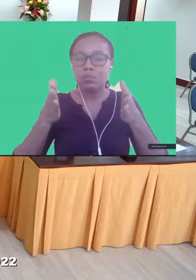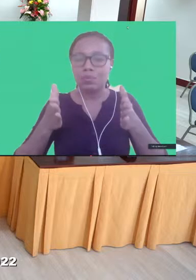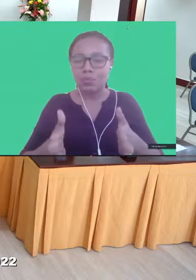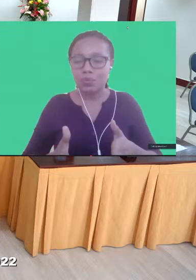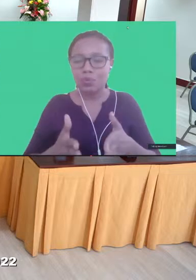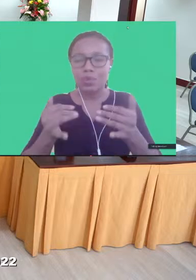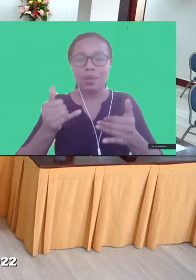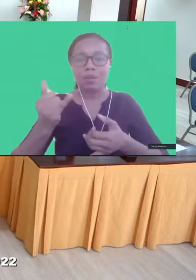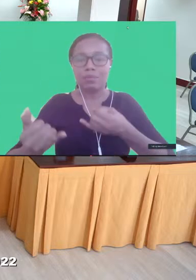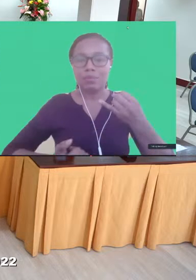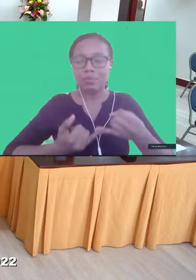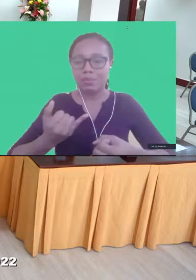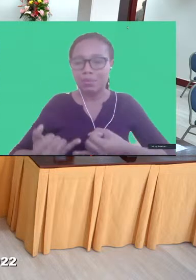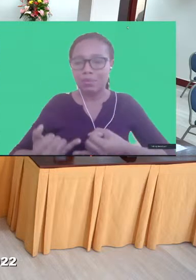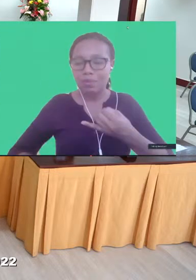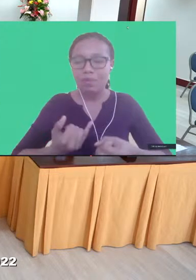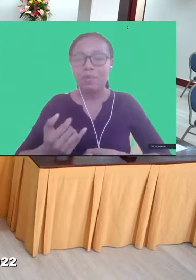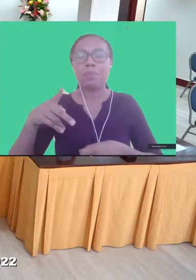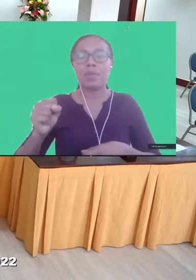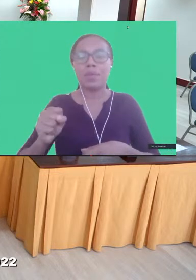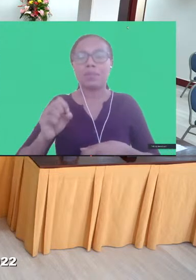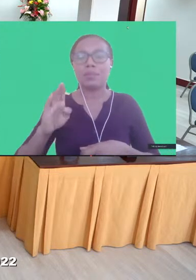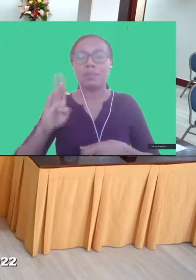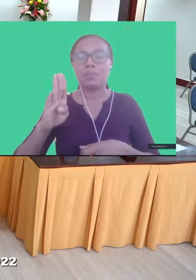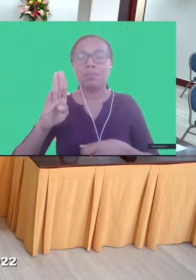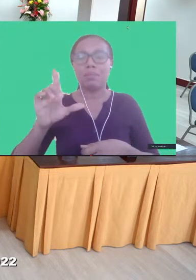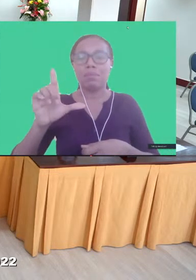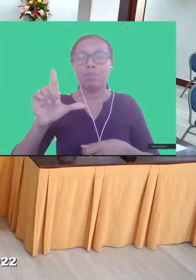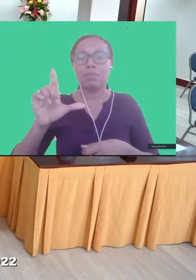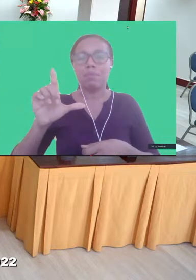the other one raised by the Honourable Leader of the Opposition.